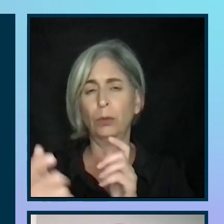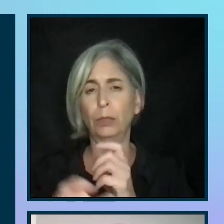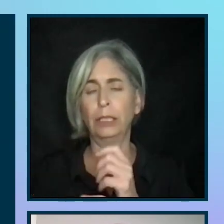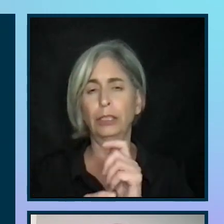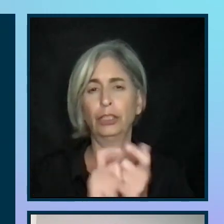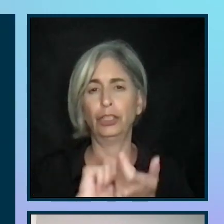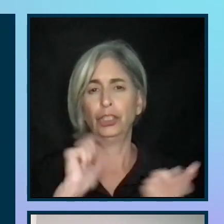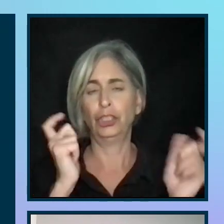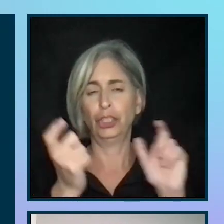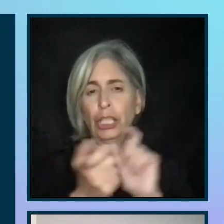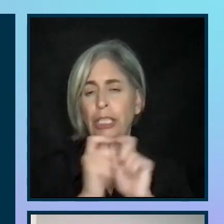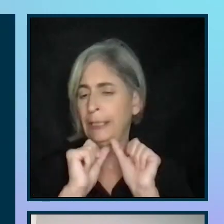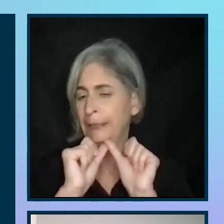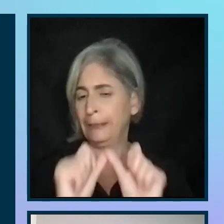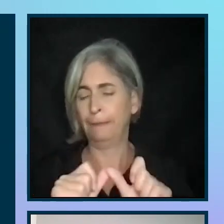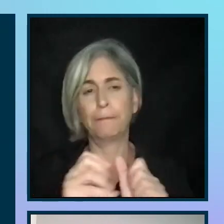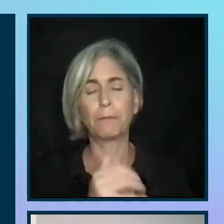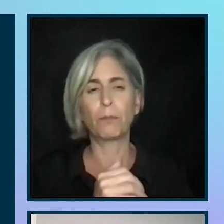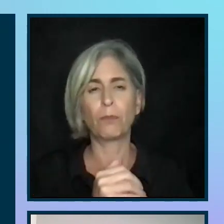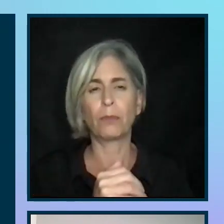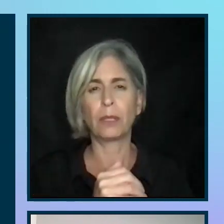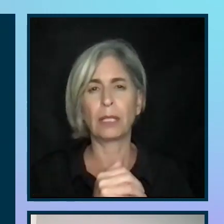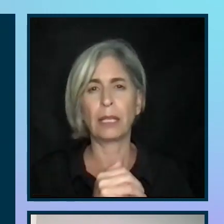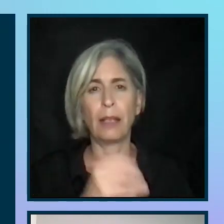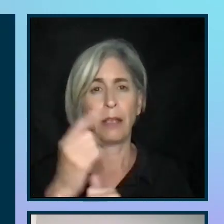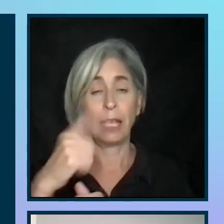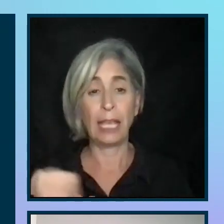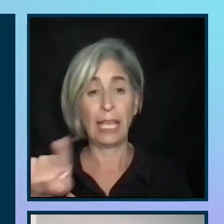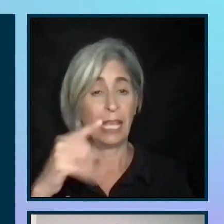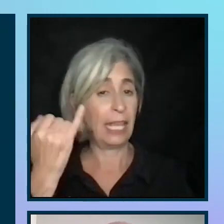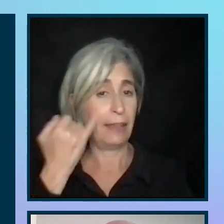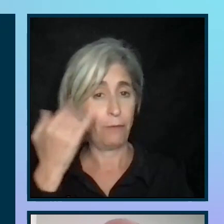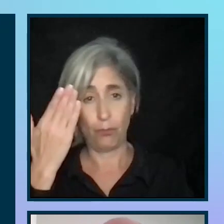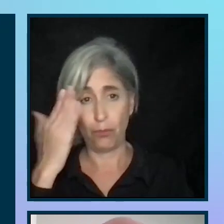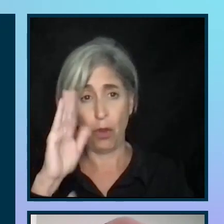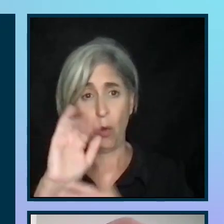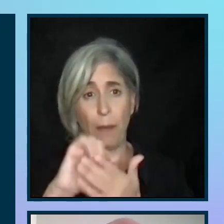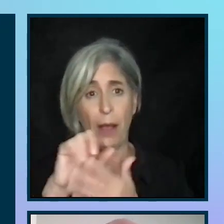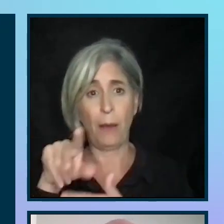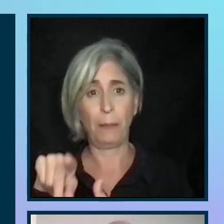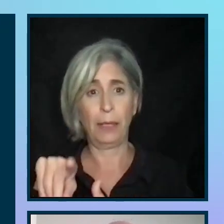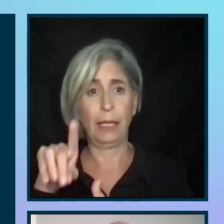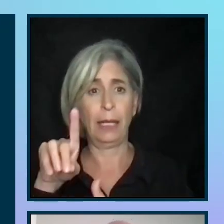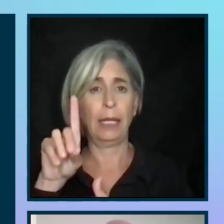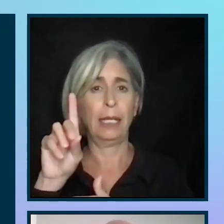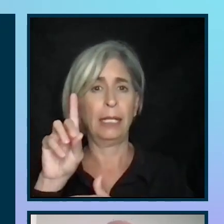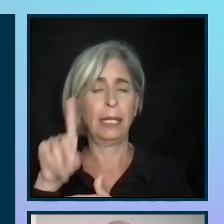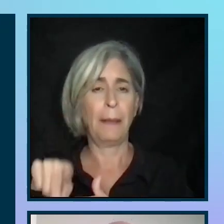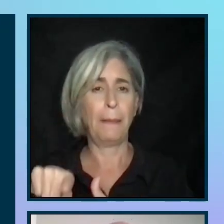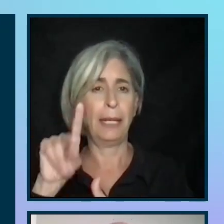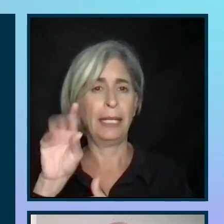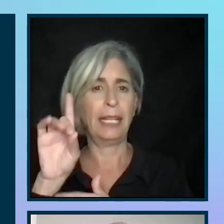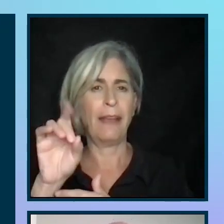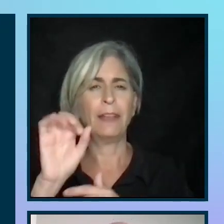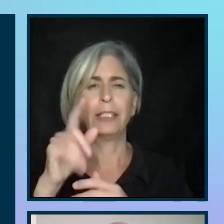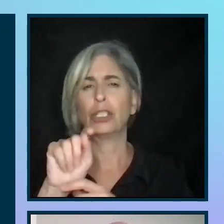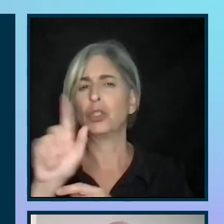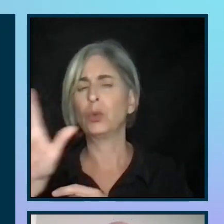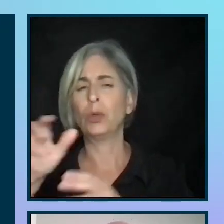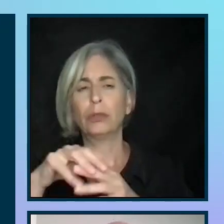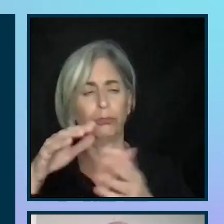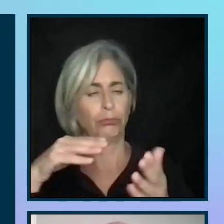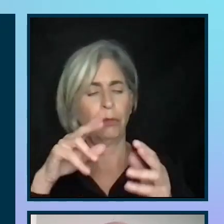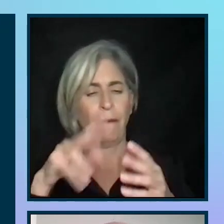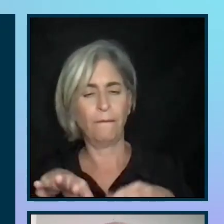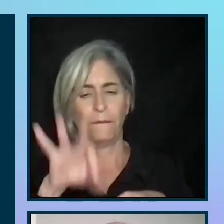tests together for. For those of you who aren't familiar with Vera PDF, it's PDF diagnostic tool that allows you to be